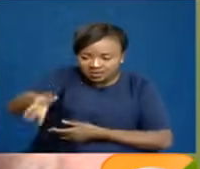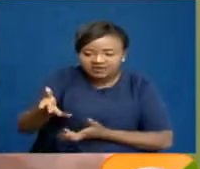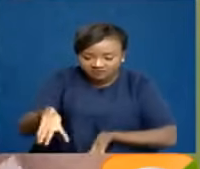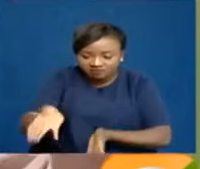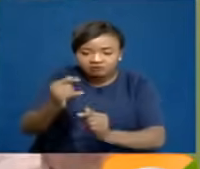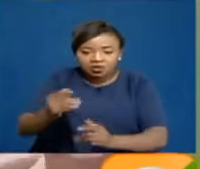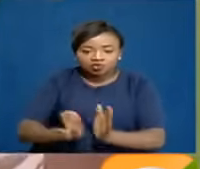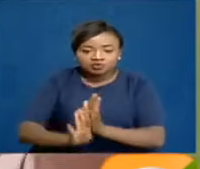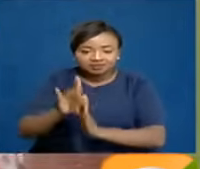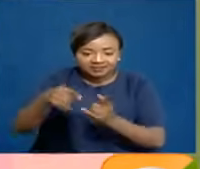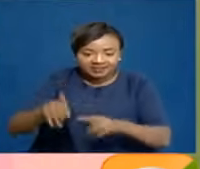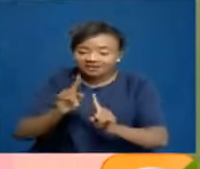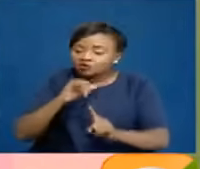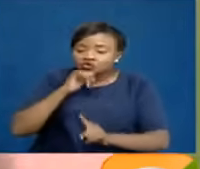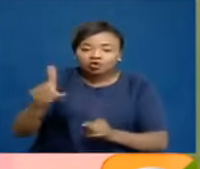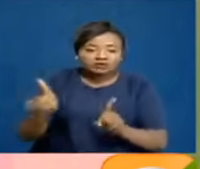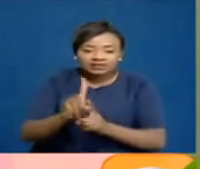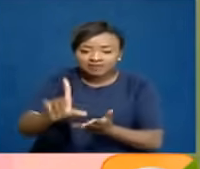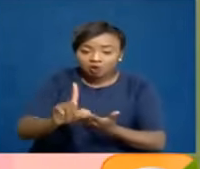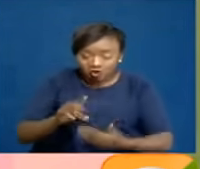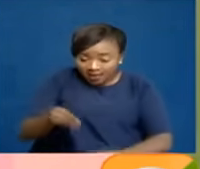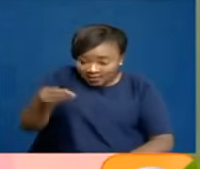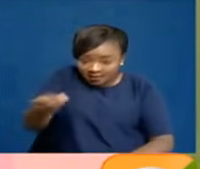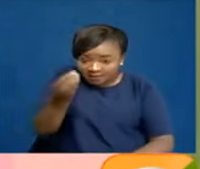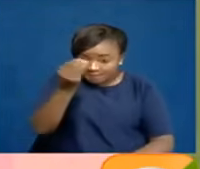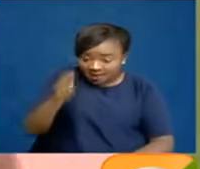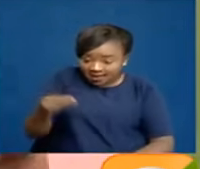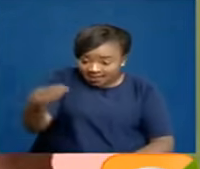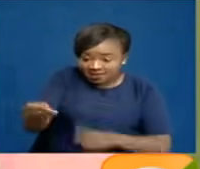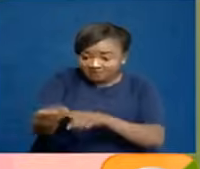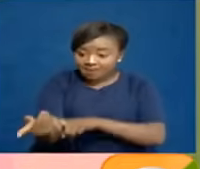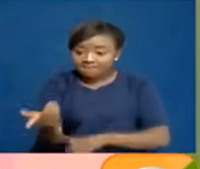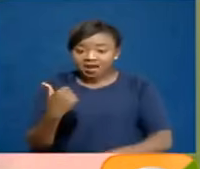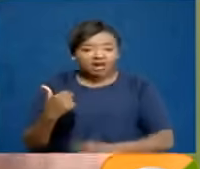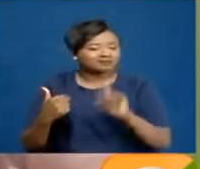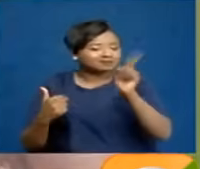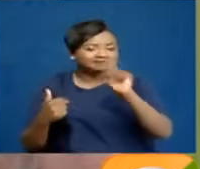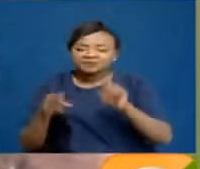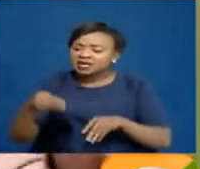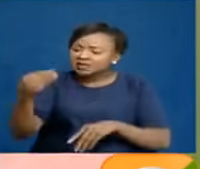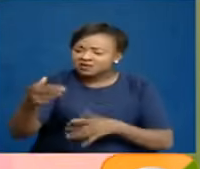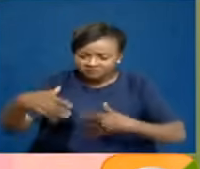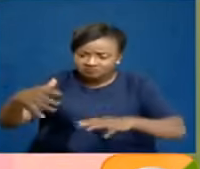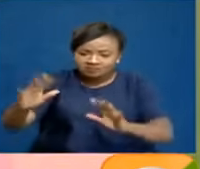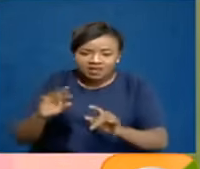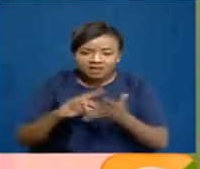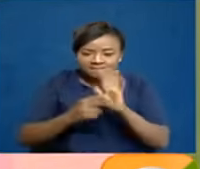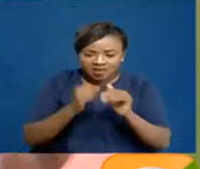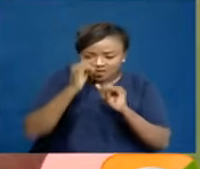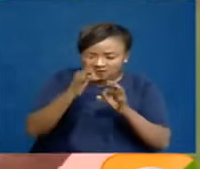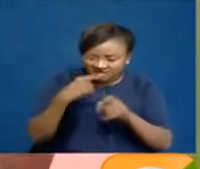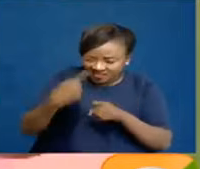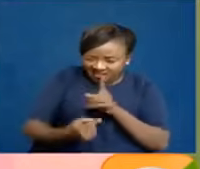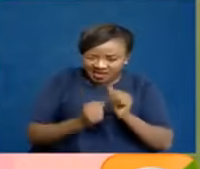It was not meant to be repaid. It was for free. So if in the year 1987 there